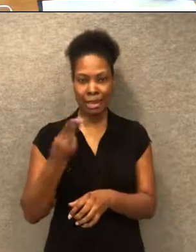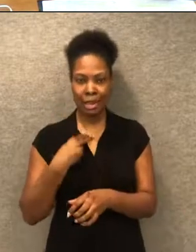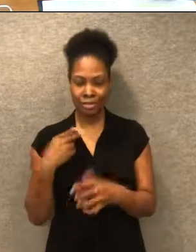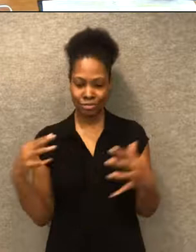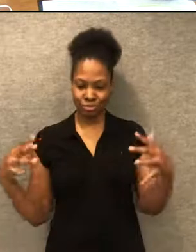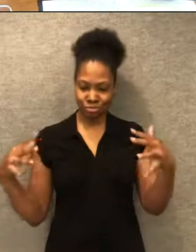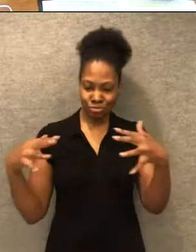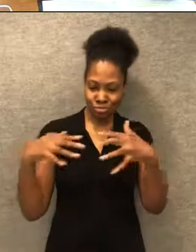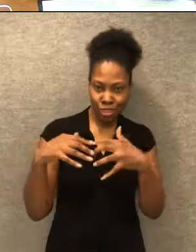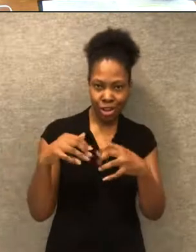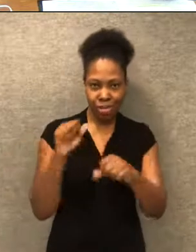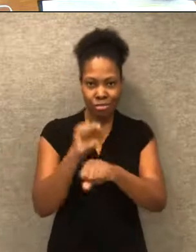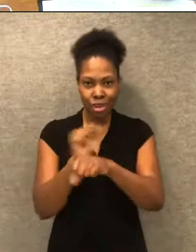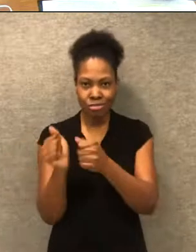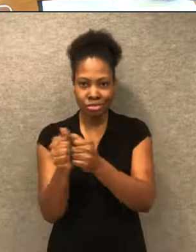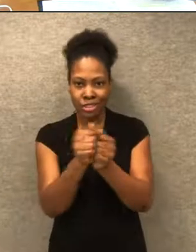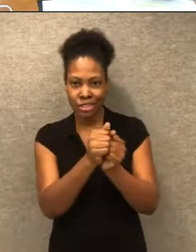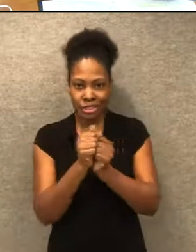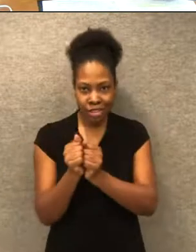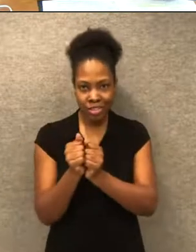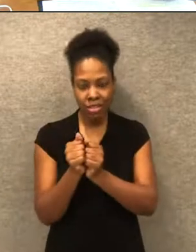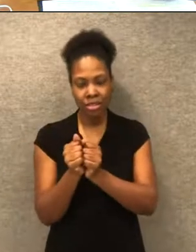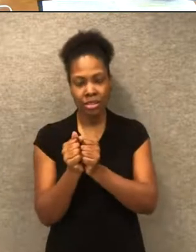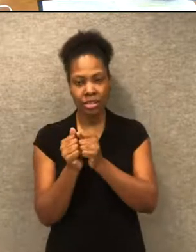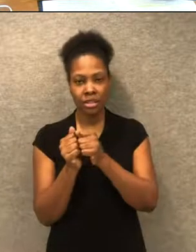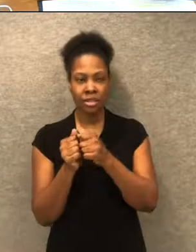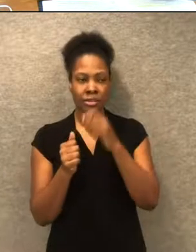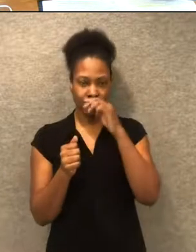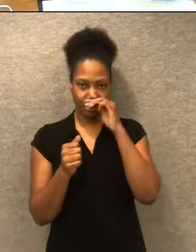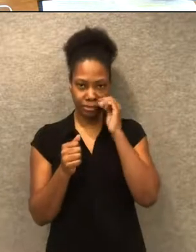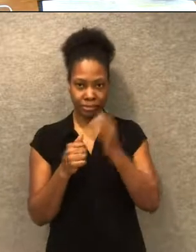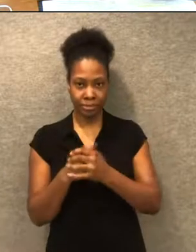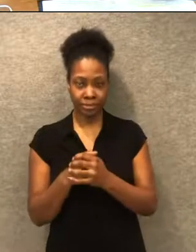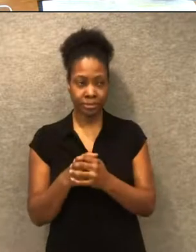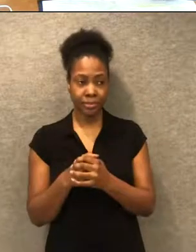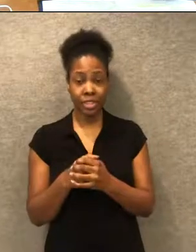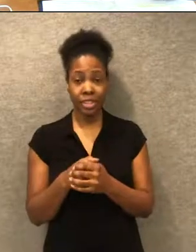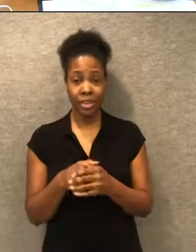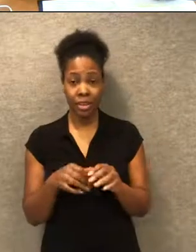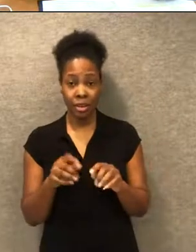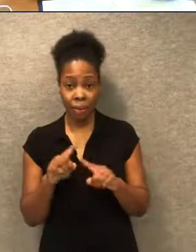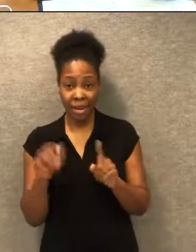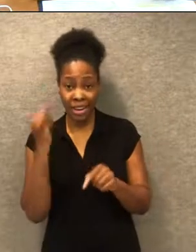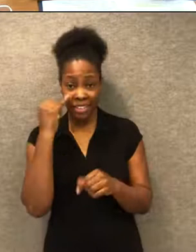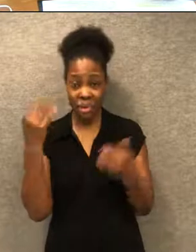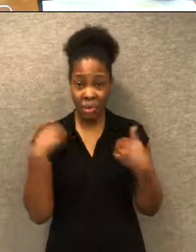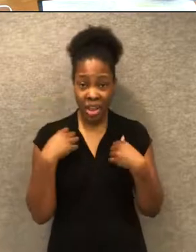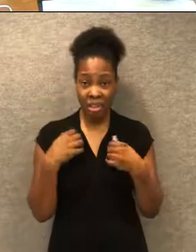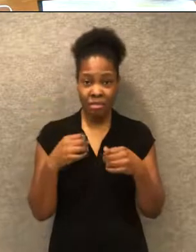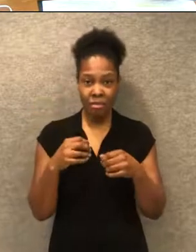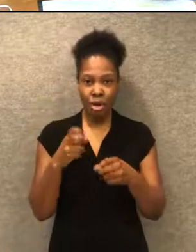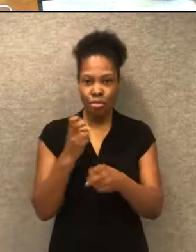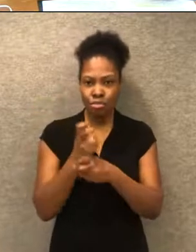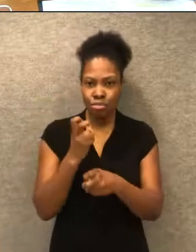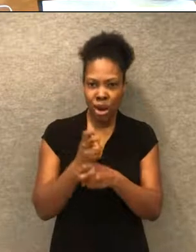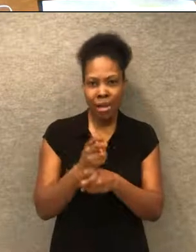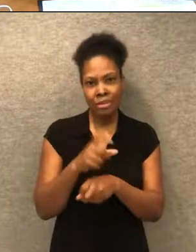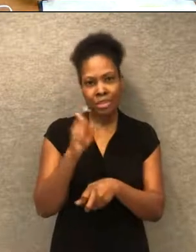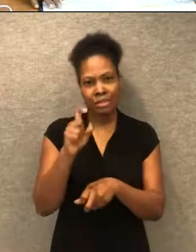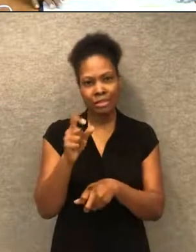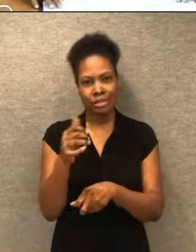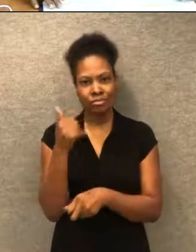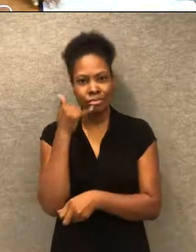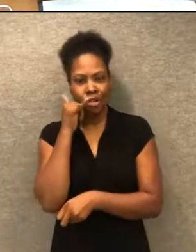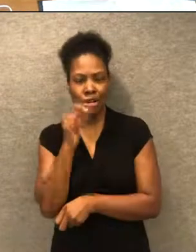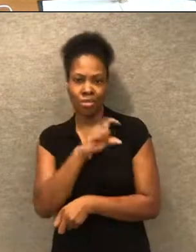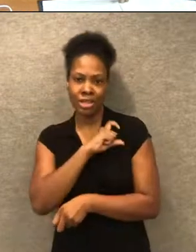weeks. But we do have a task force, and if anybody is having problems during the day or night and they need to call our police